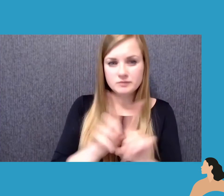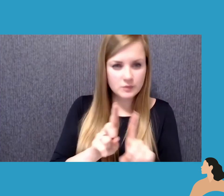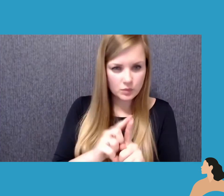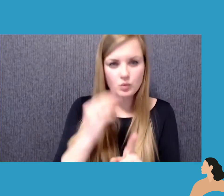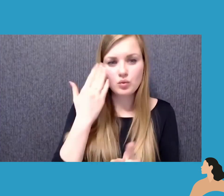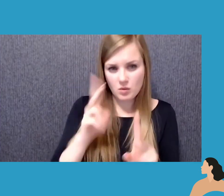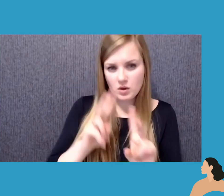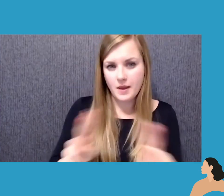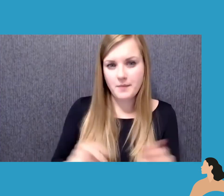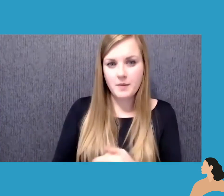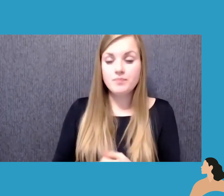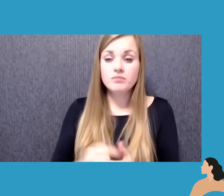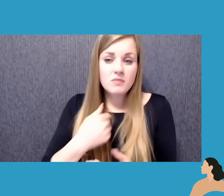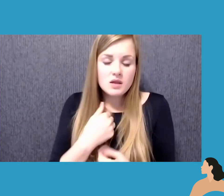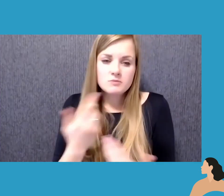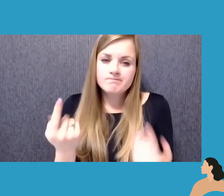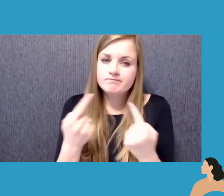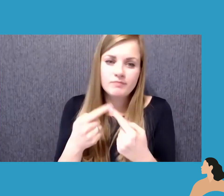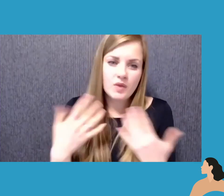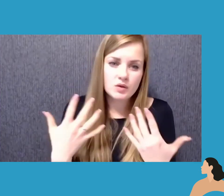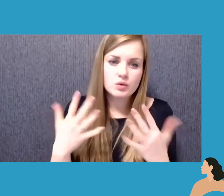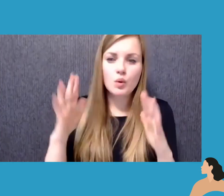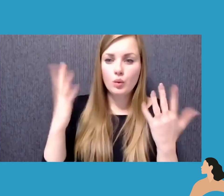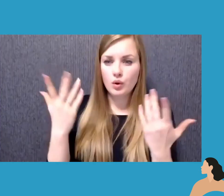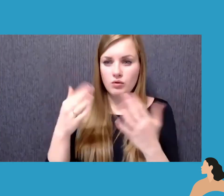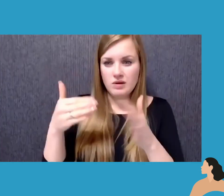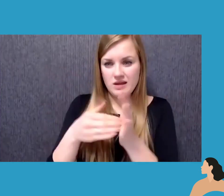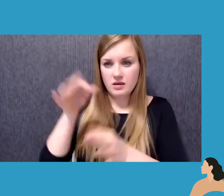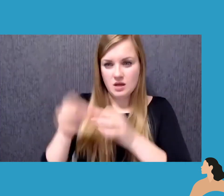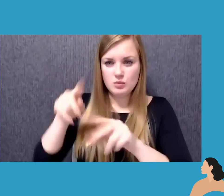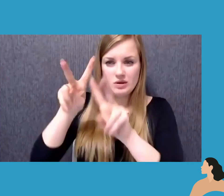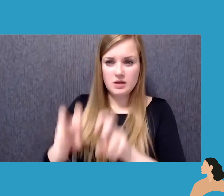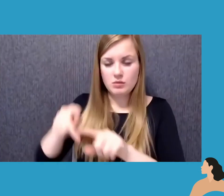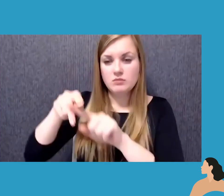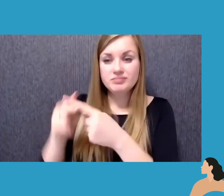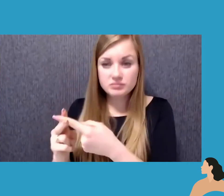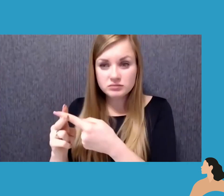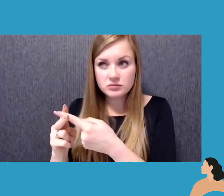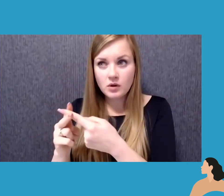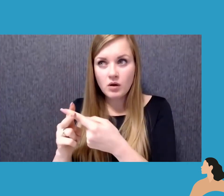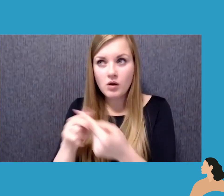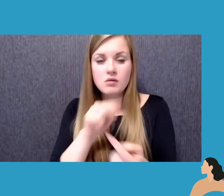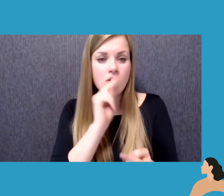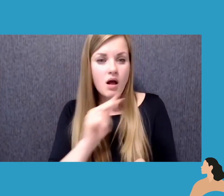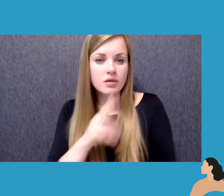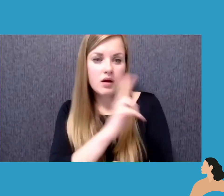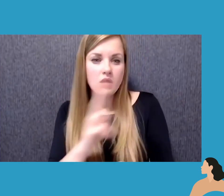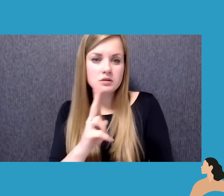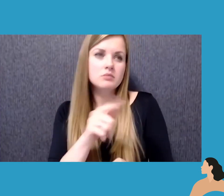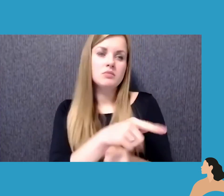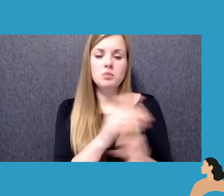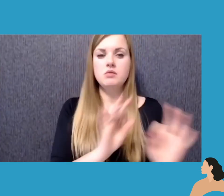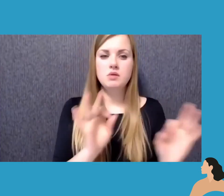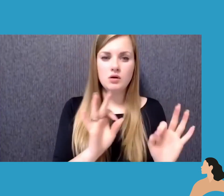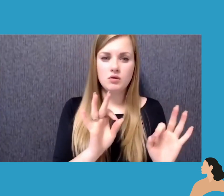And finally, I would not agree that termination of pretrial investigation does